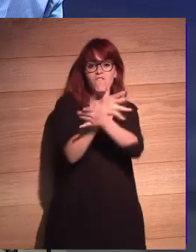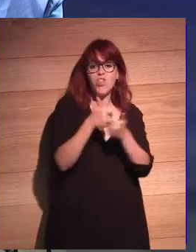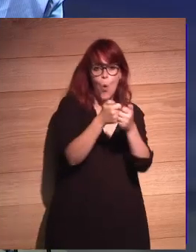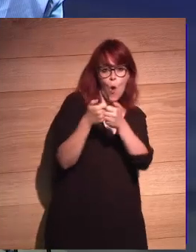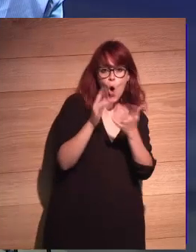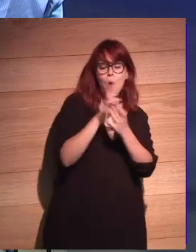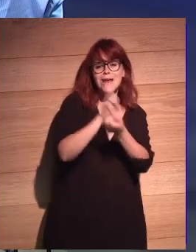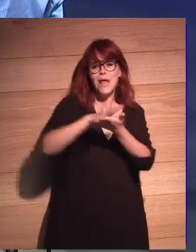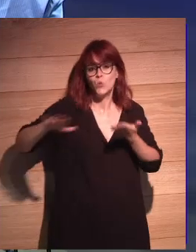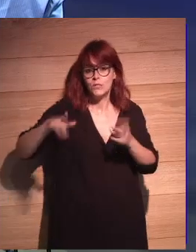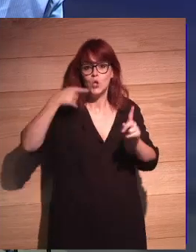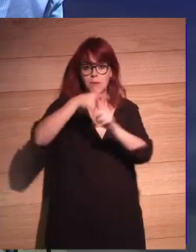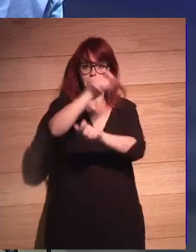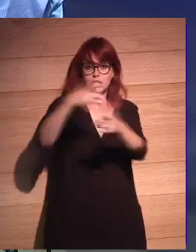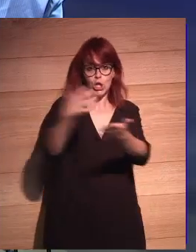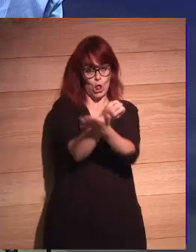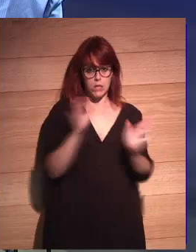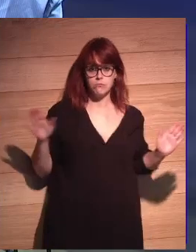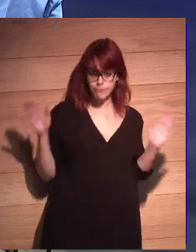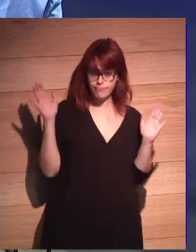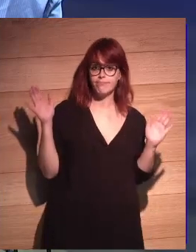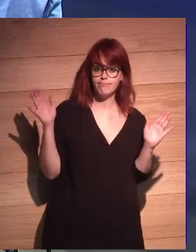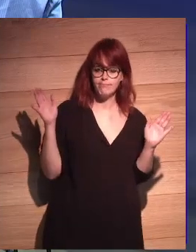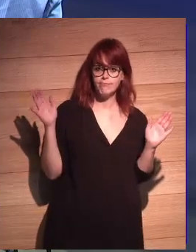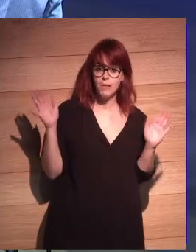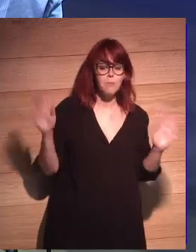are video games for free for everybody.